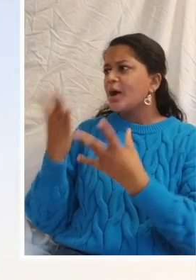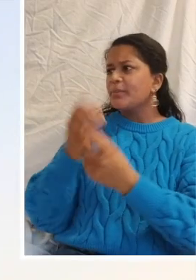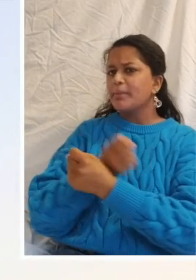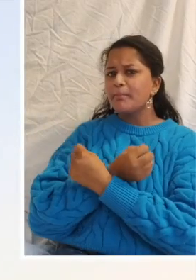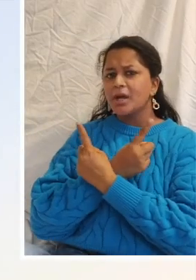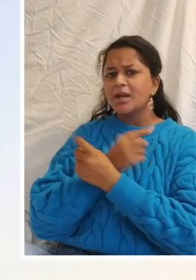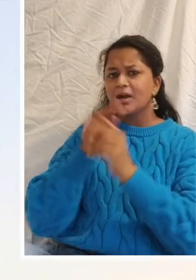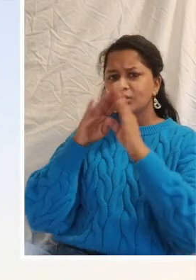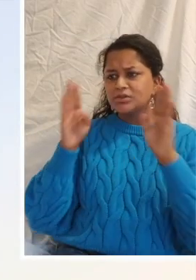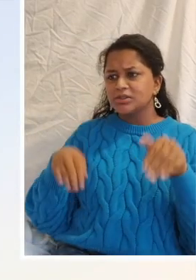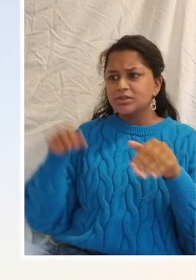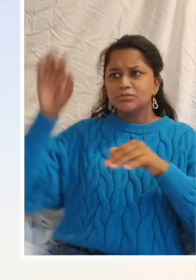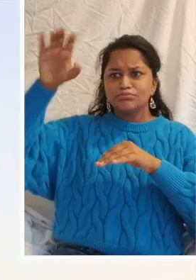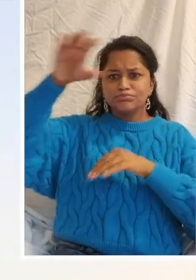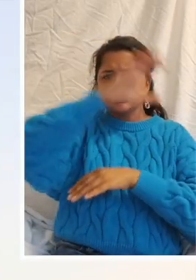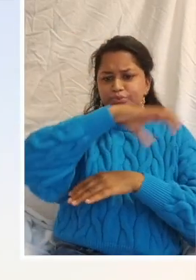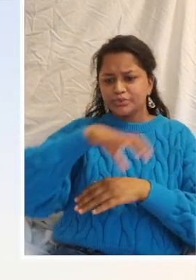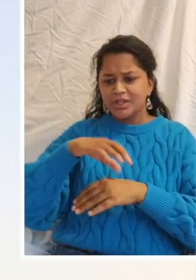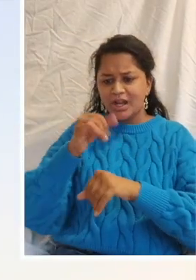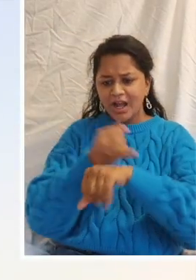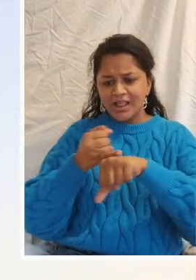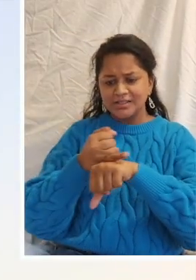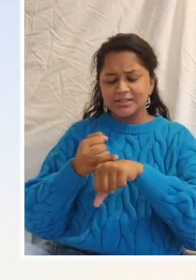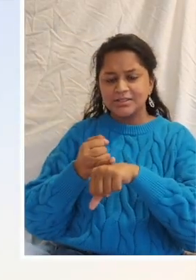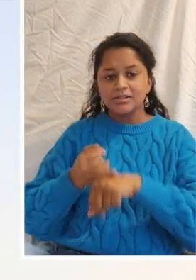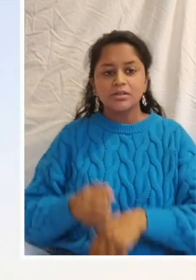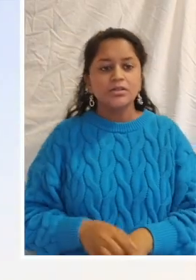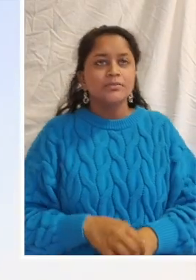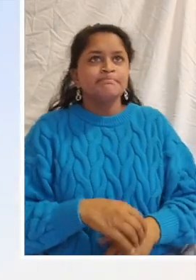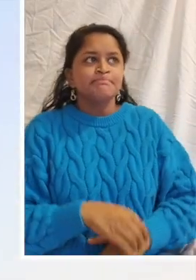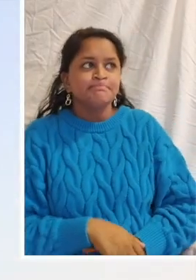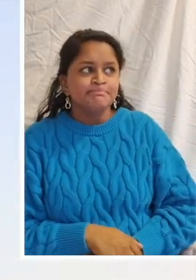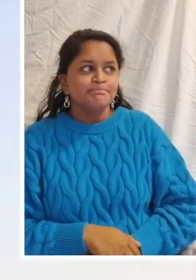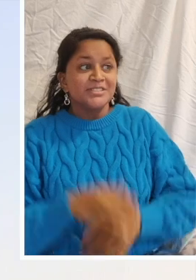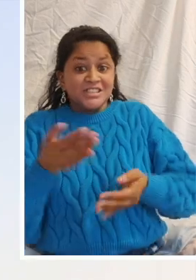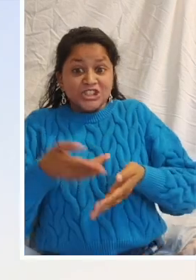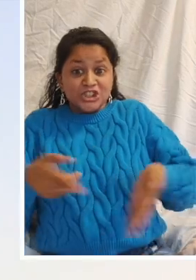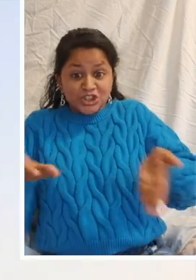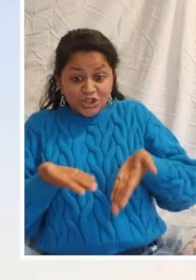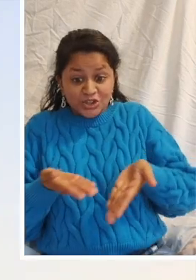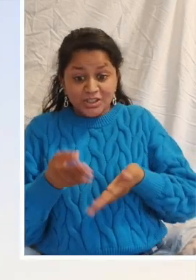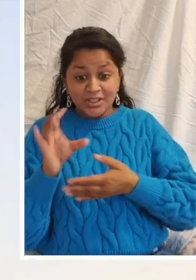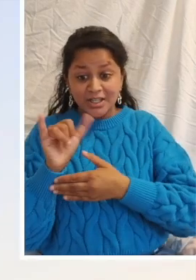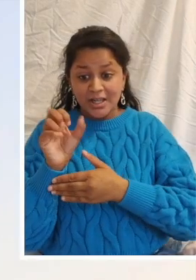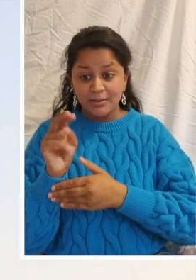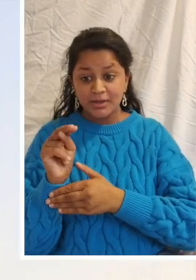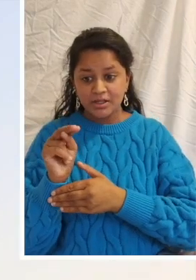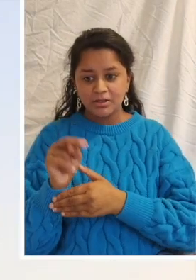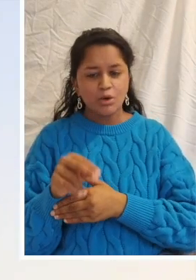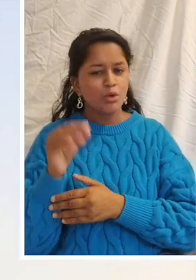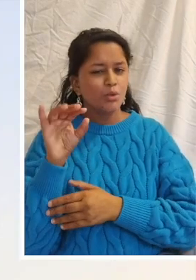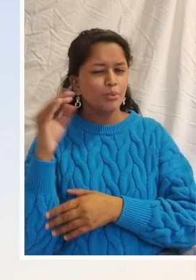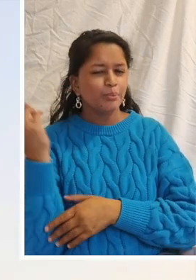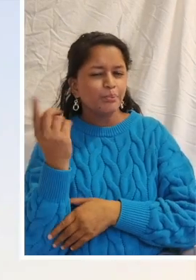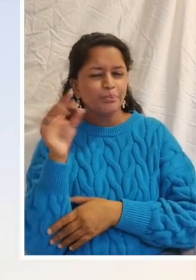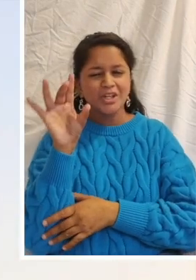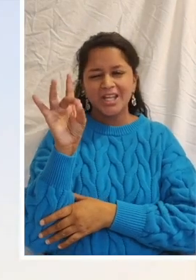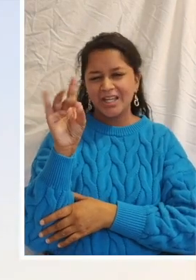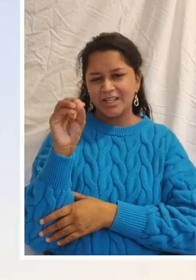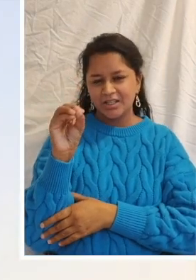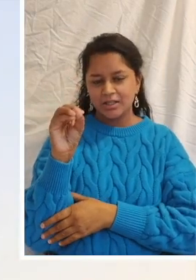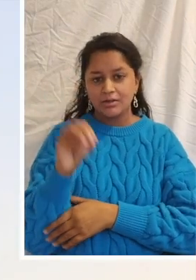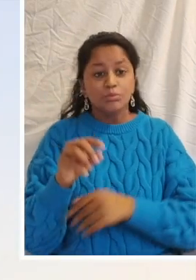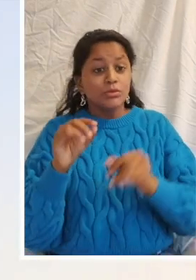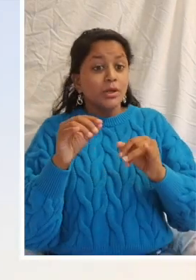And how many bat houses are across all the islands? Oh, across all the islands. Well, here in Cayman, there are